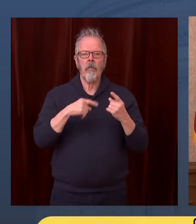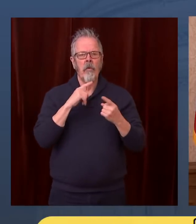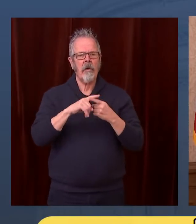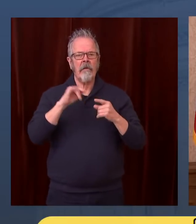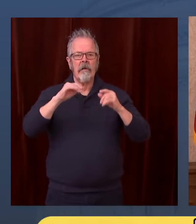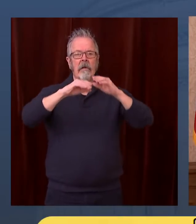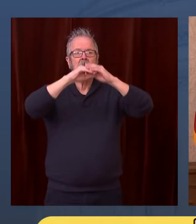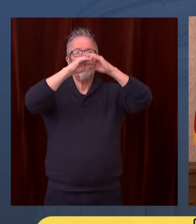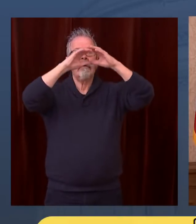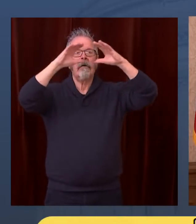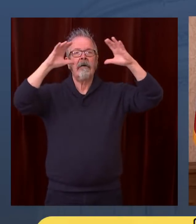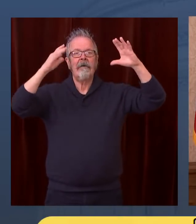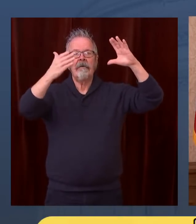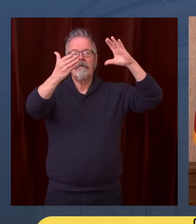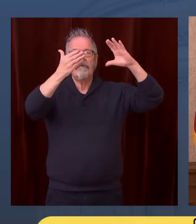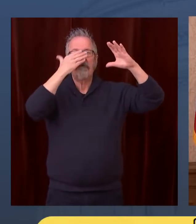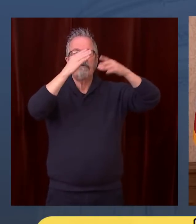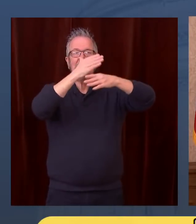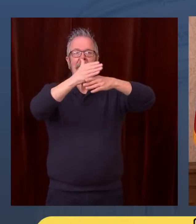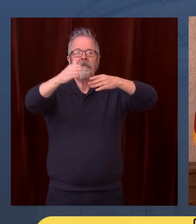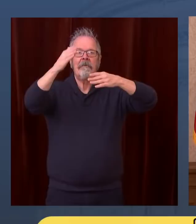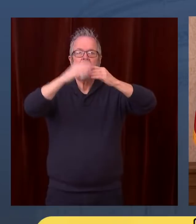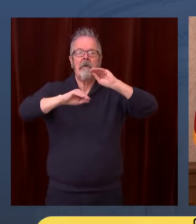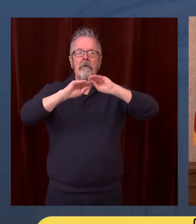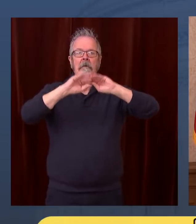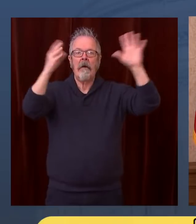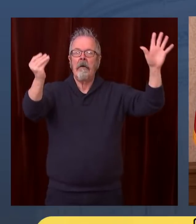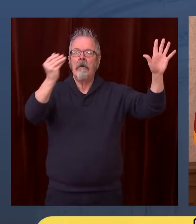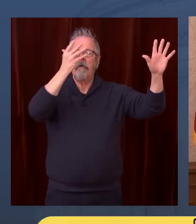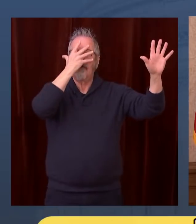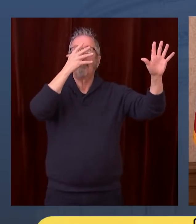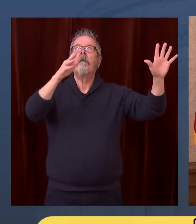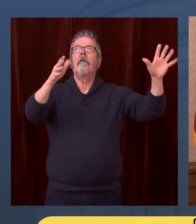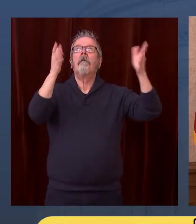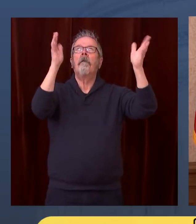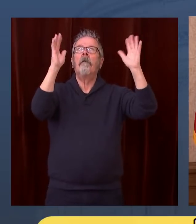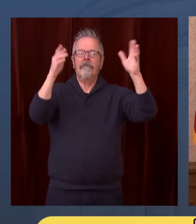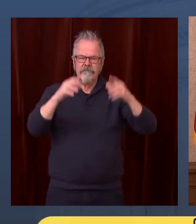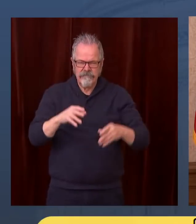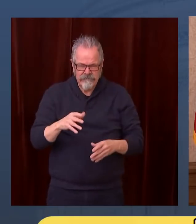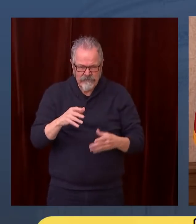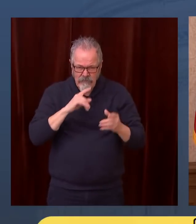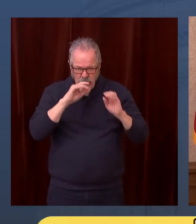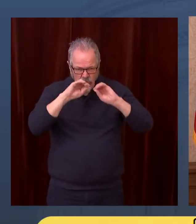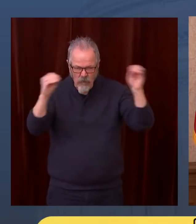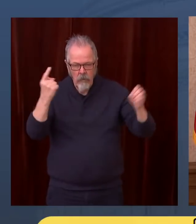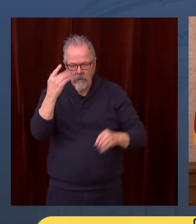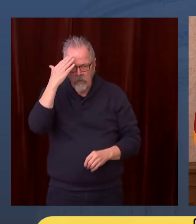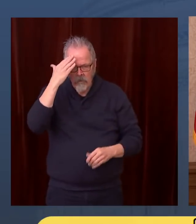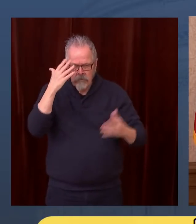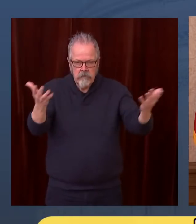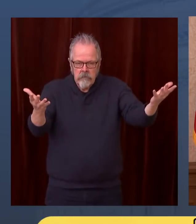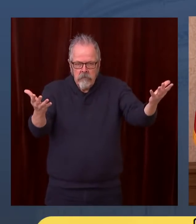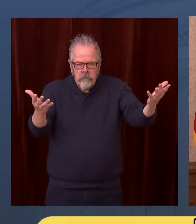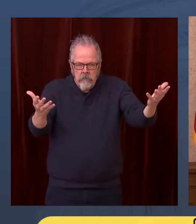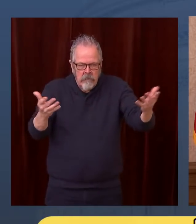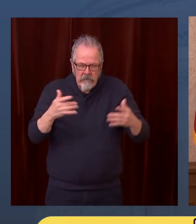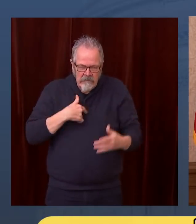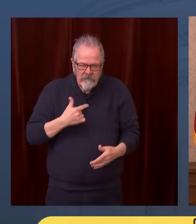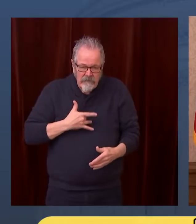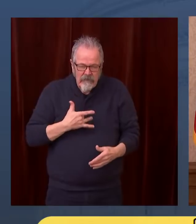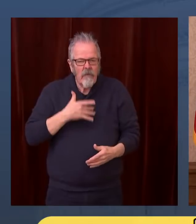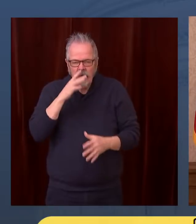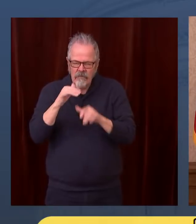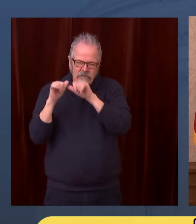no human being can tell you where the end of COVID is. It appears it will be with us for some period of time, and we will have to figure out how